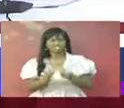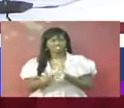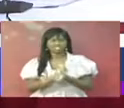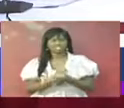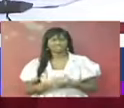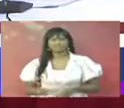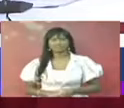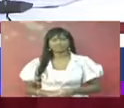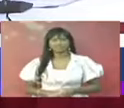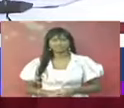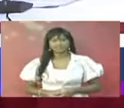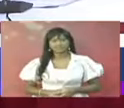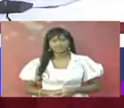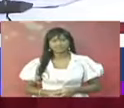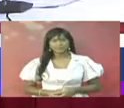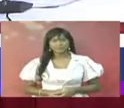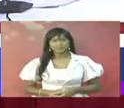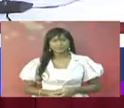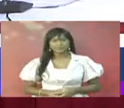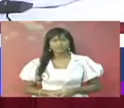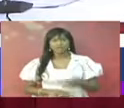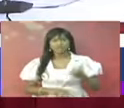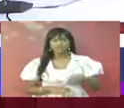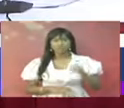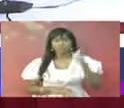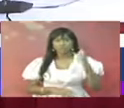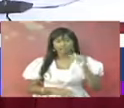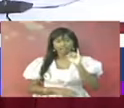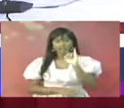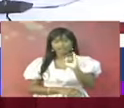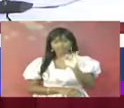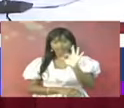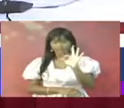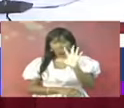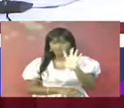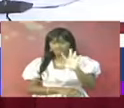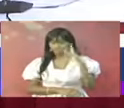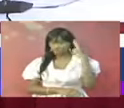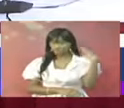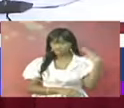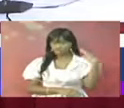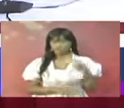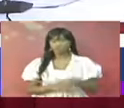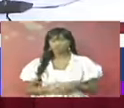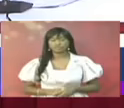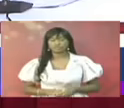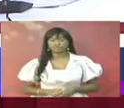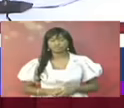Thank you very much, Dr. Hines. We go back to I-95 for a follow-up question.